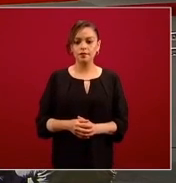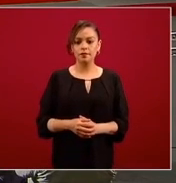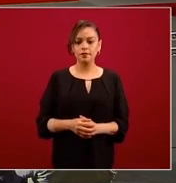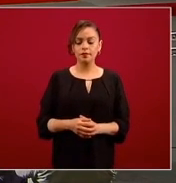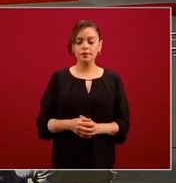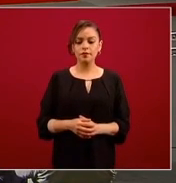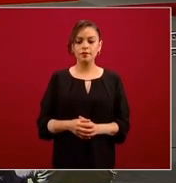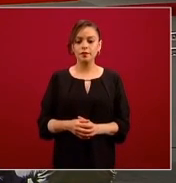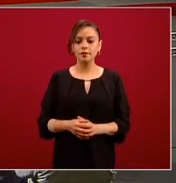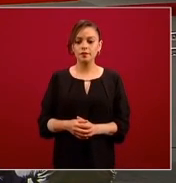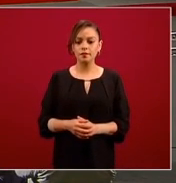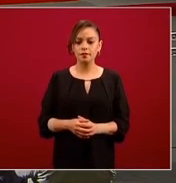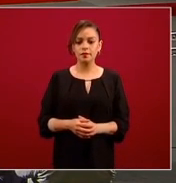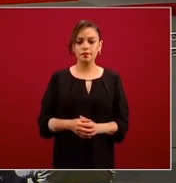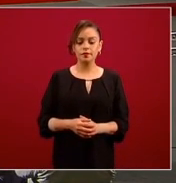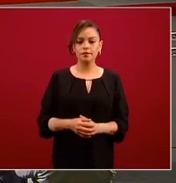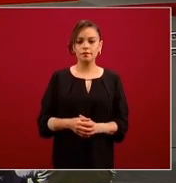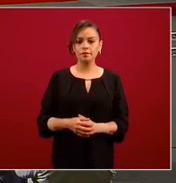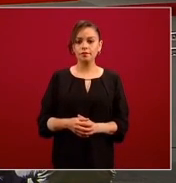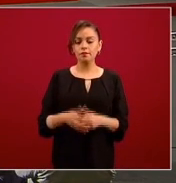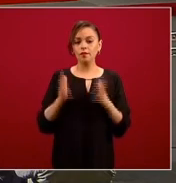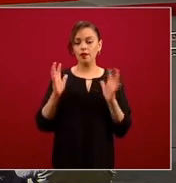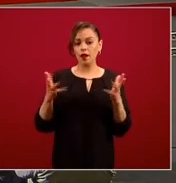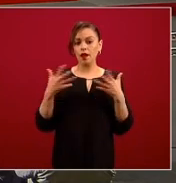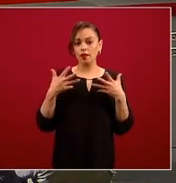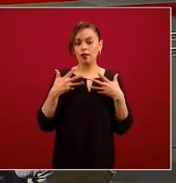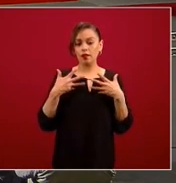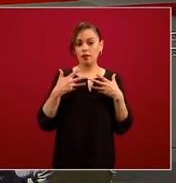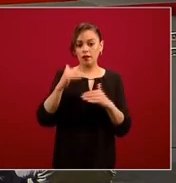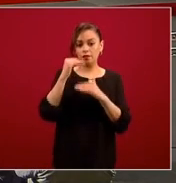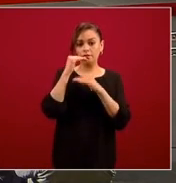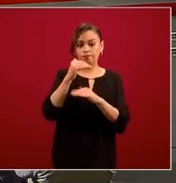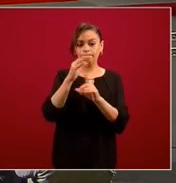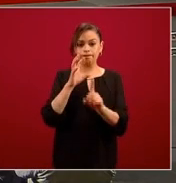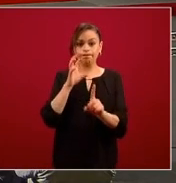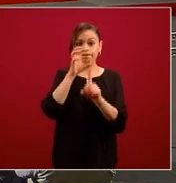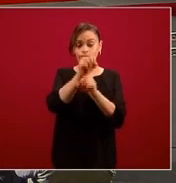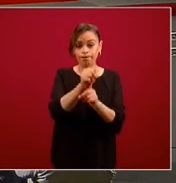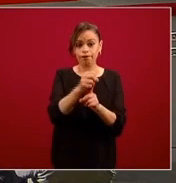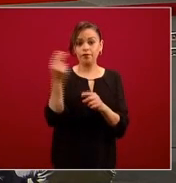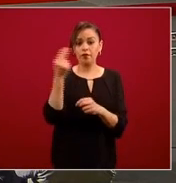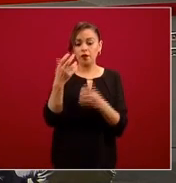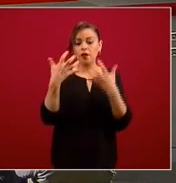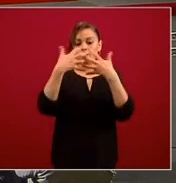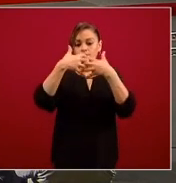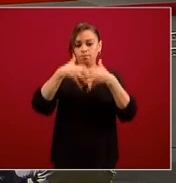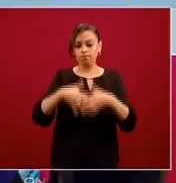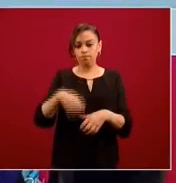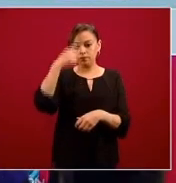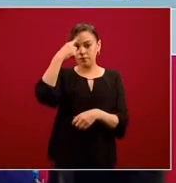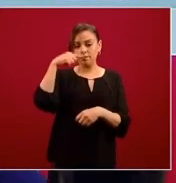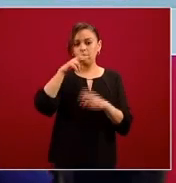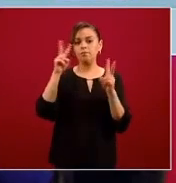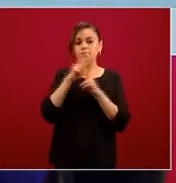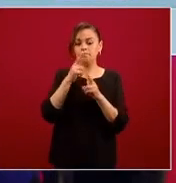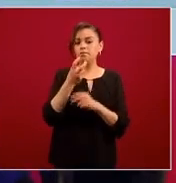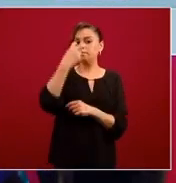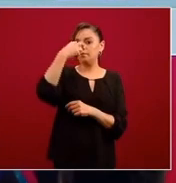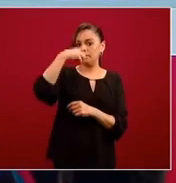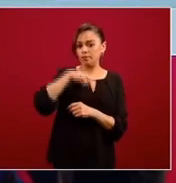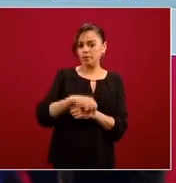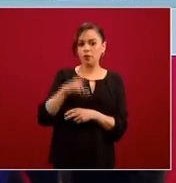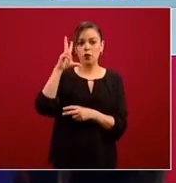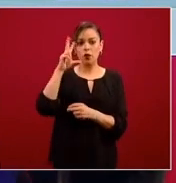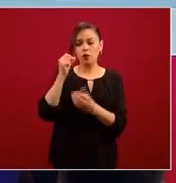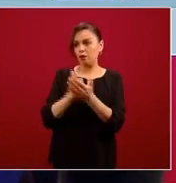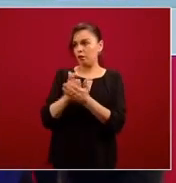Our goals. Now, basically, we have these covered, and that's producing invasive ventilators in